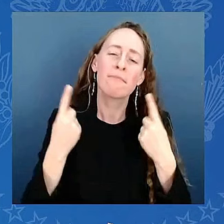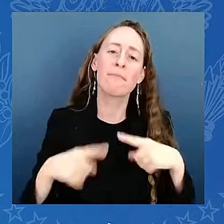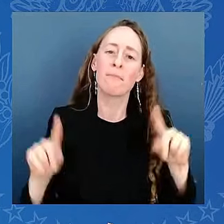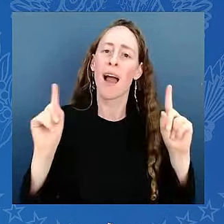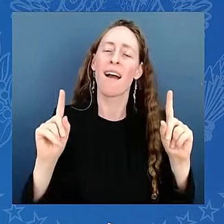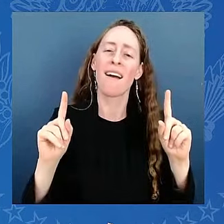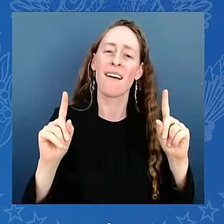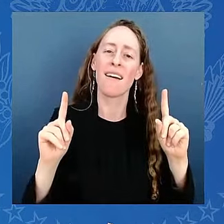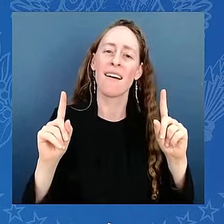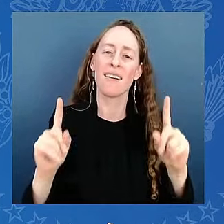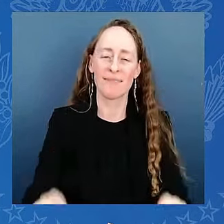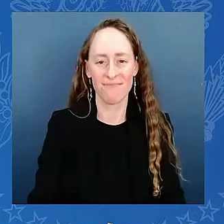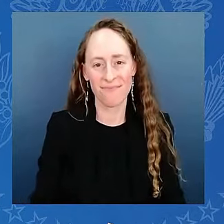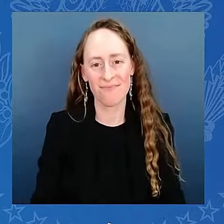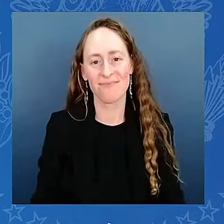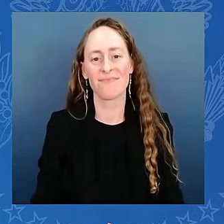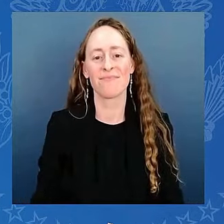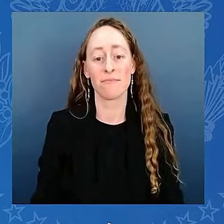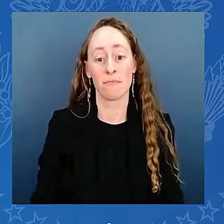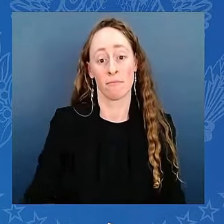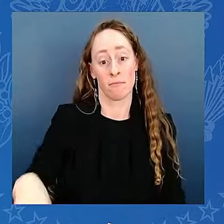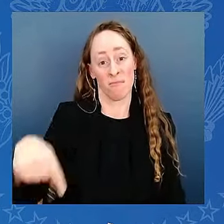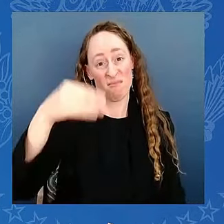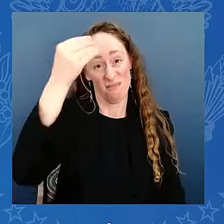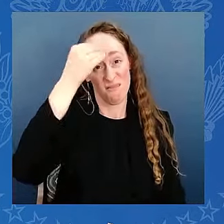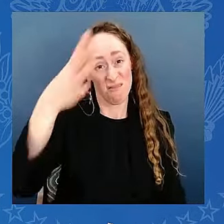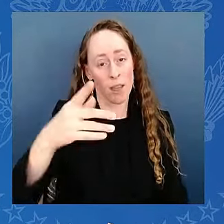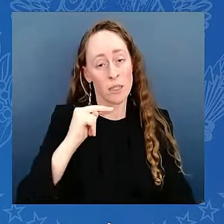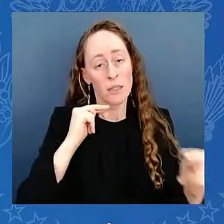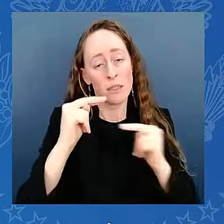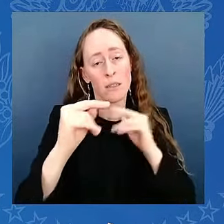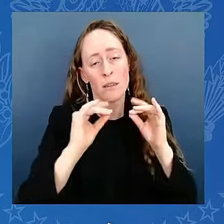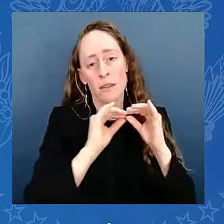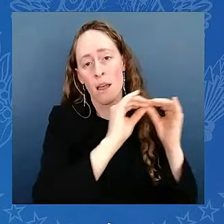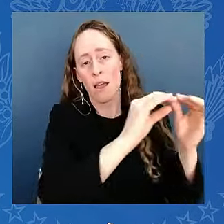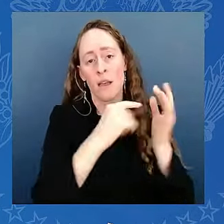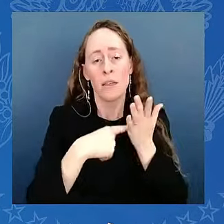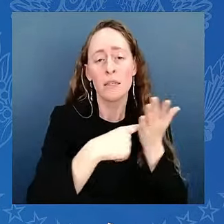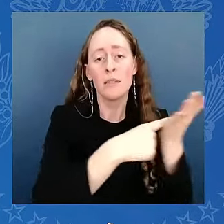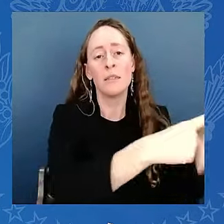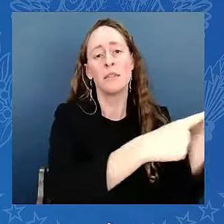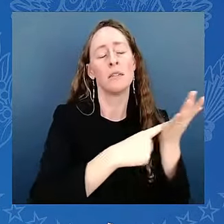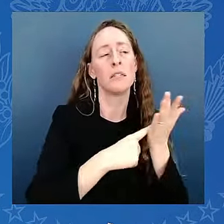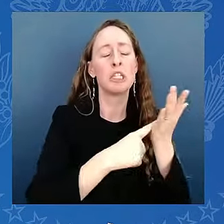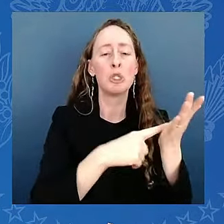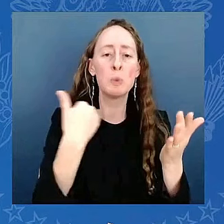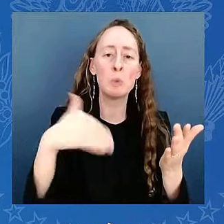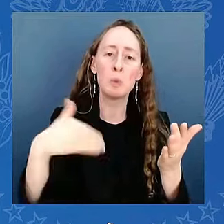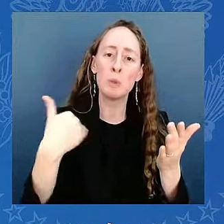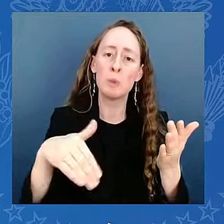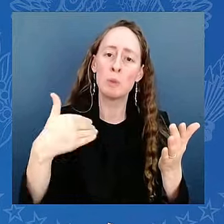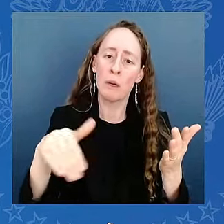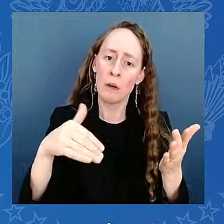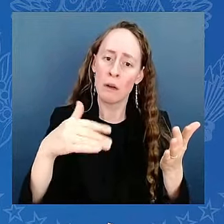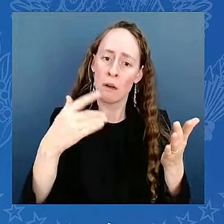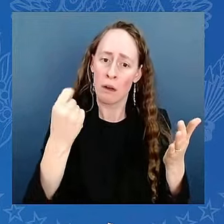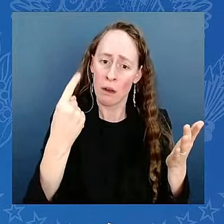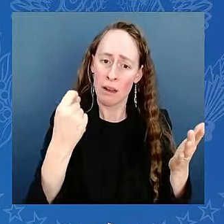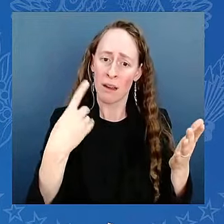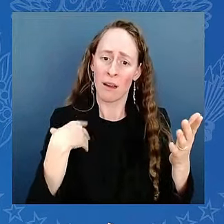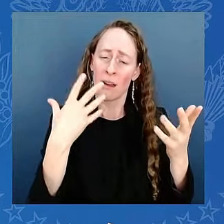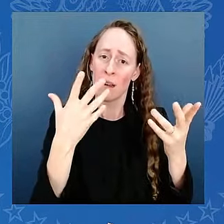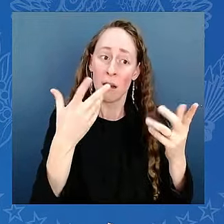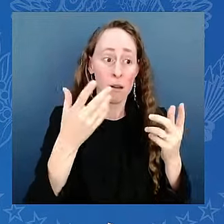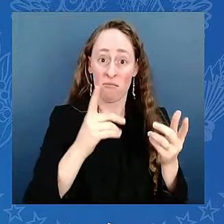feat of diplomacy and friendship. Friendship. Multiple countries helped get this done. They joined a